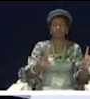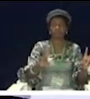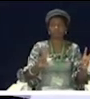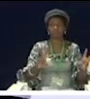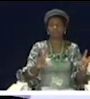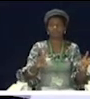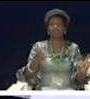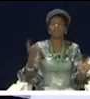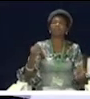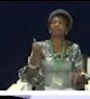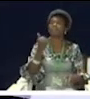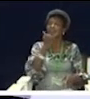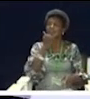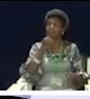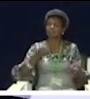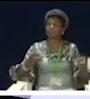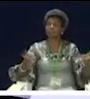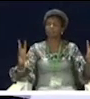the wrong way,